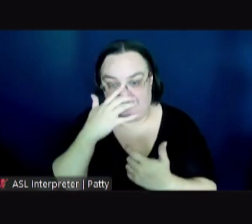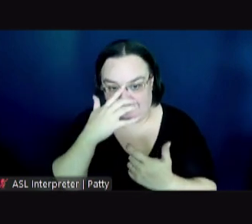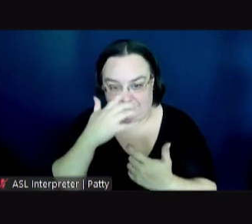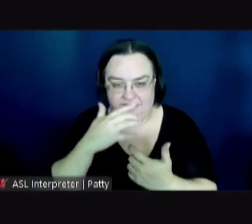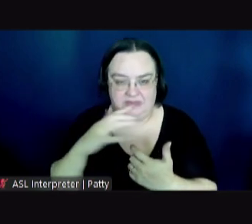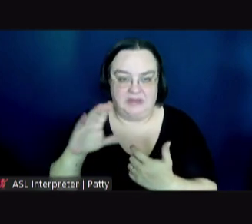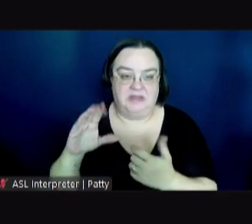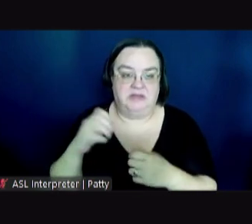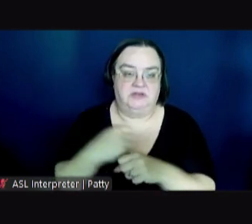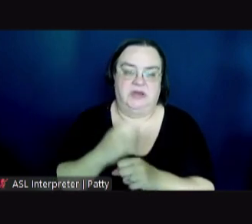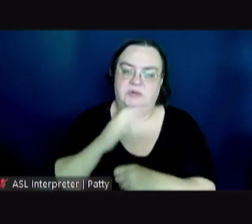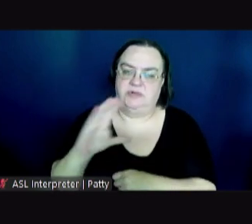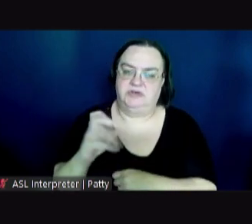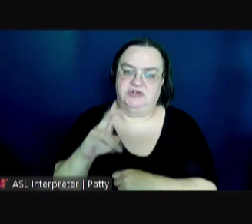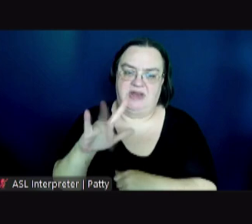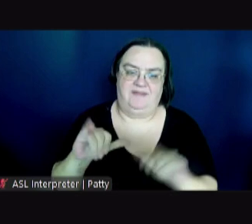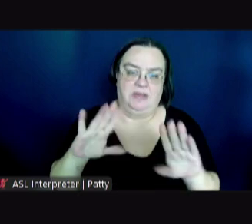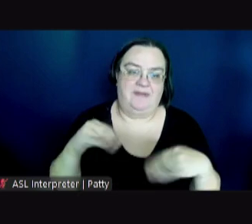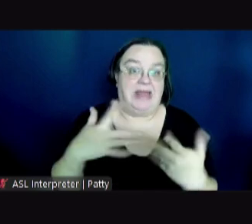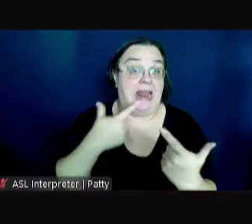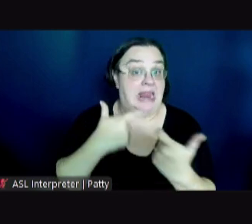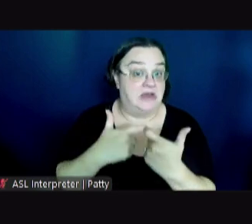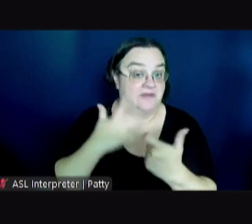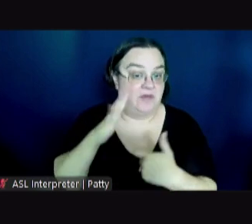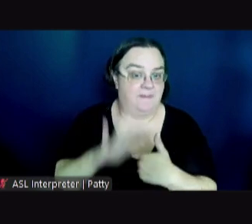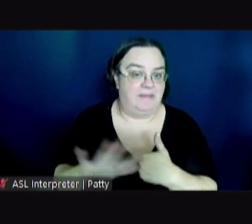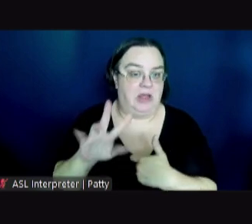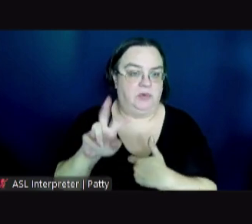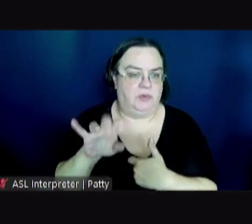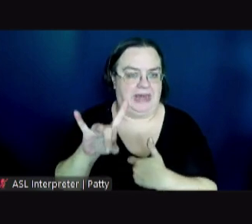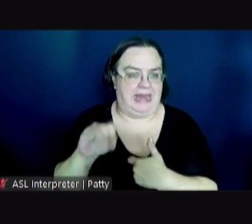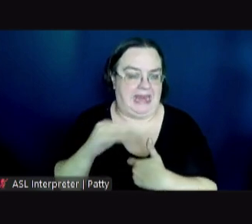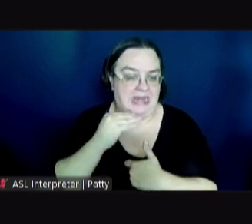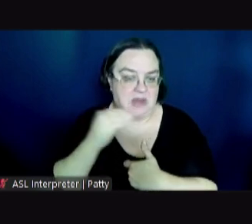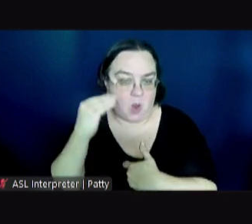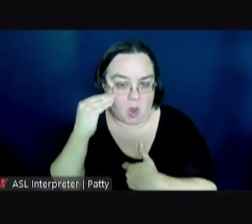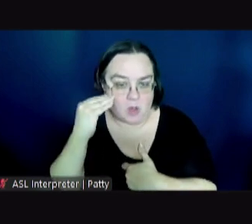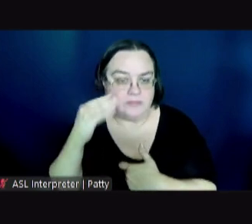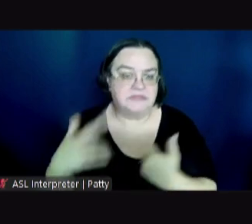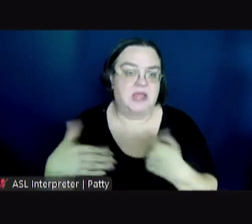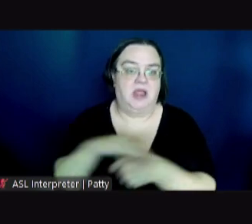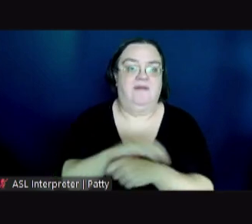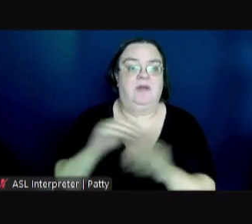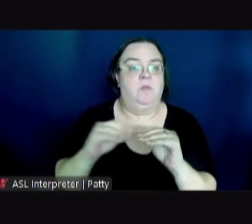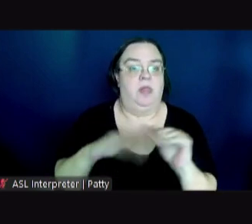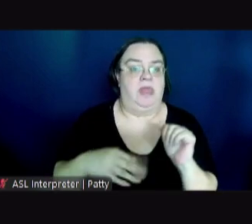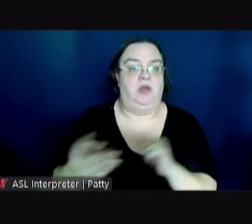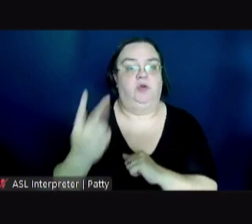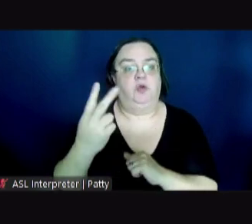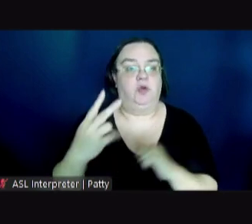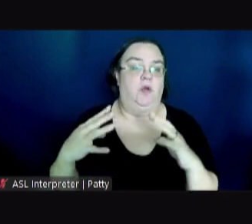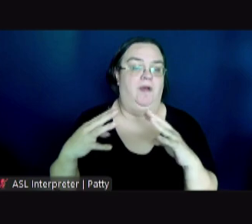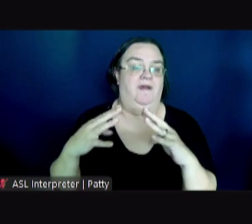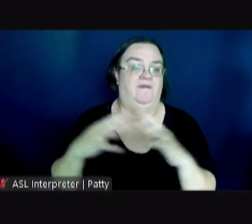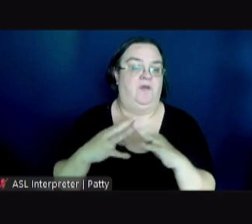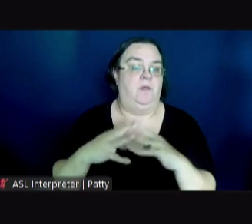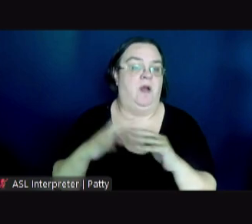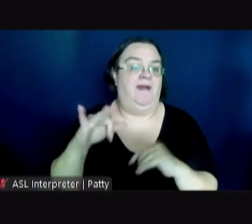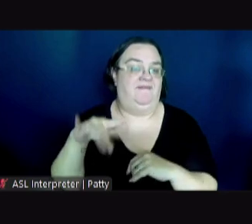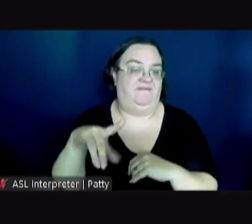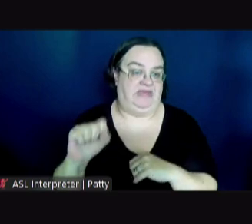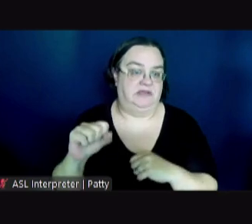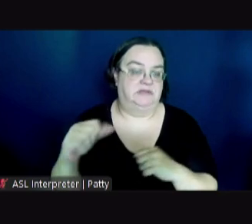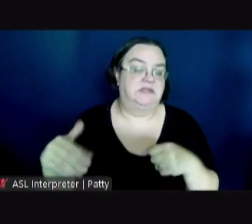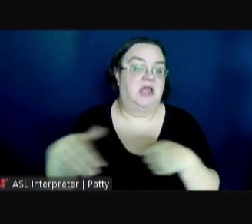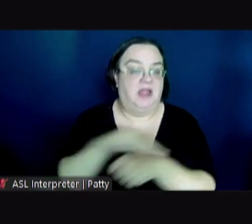electricity for about 280 homes, covering more than 2 football fields of solar panels. And